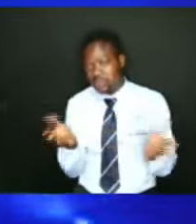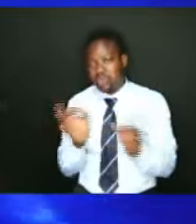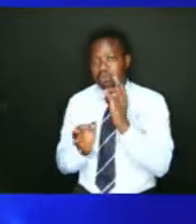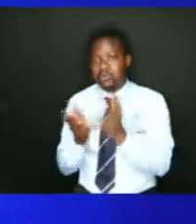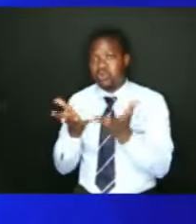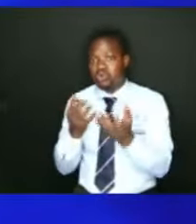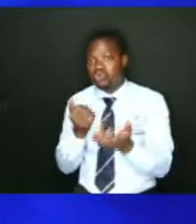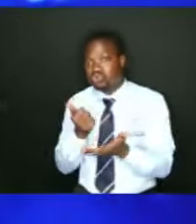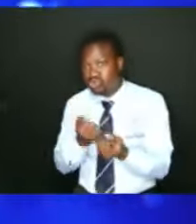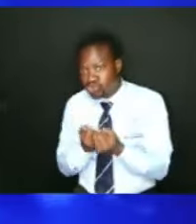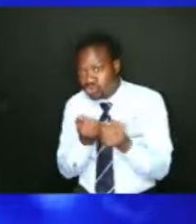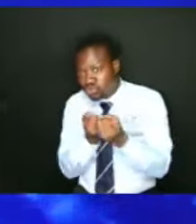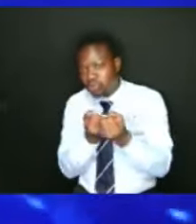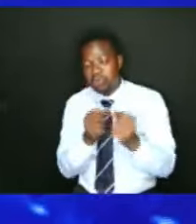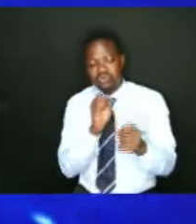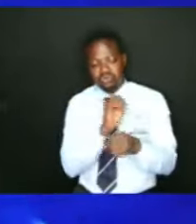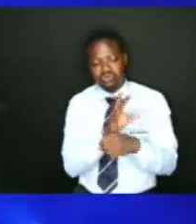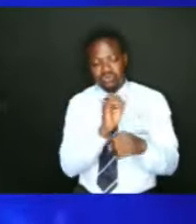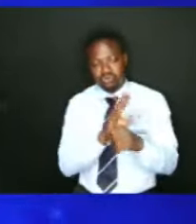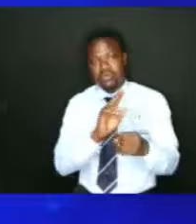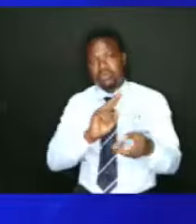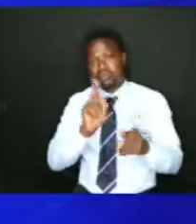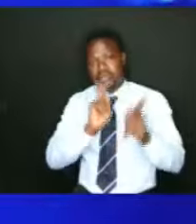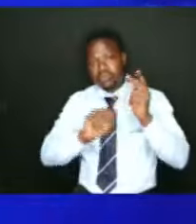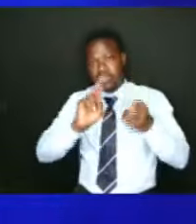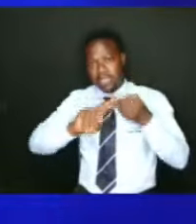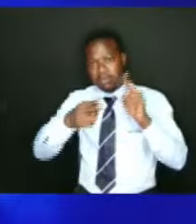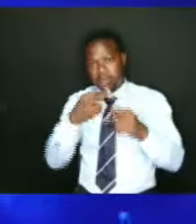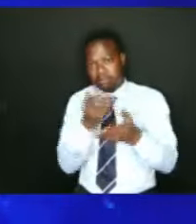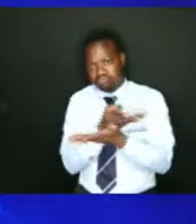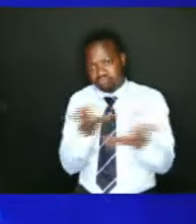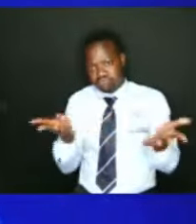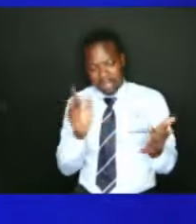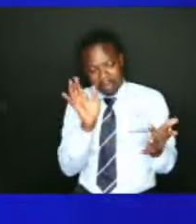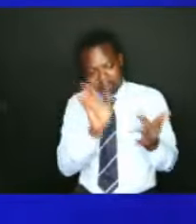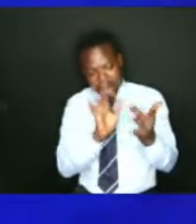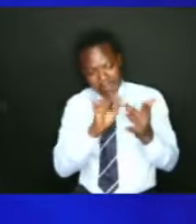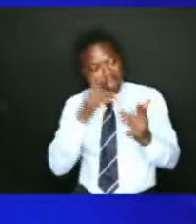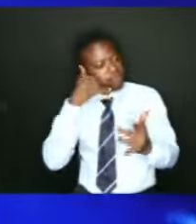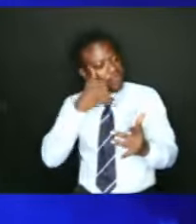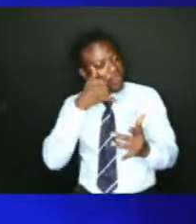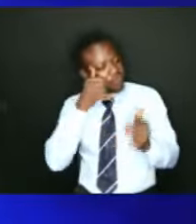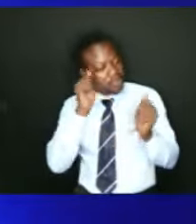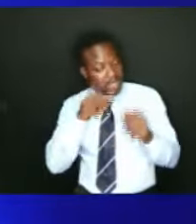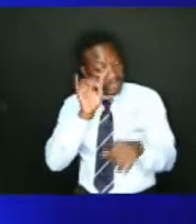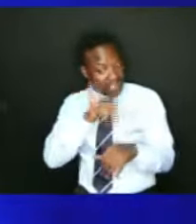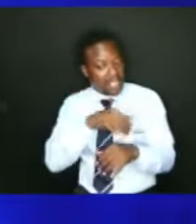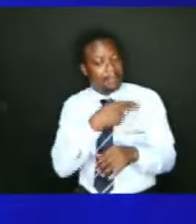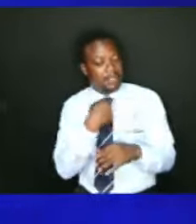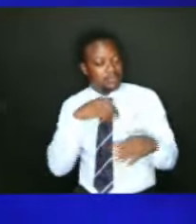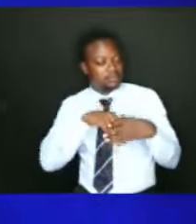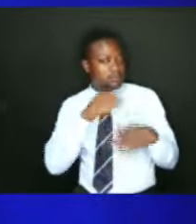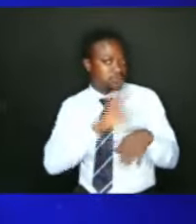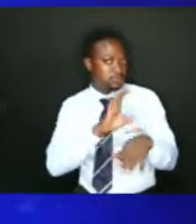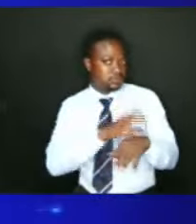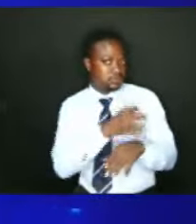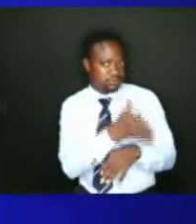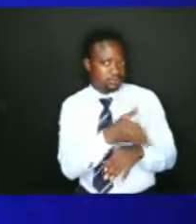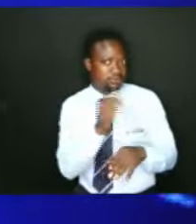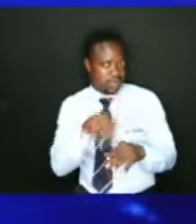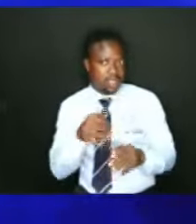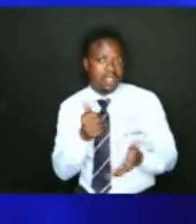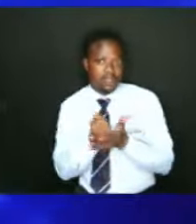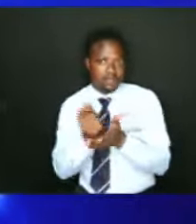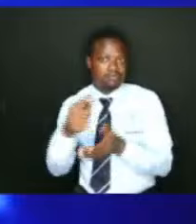support, our counselors are on hand to attend to you. They are ministers in the church, and they will